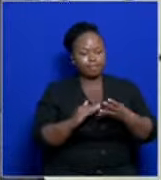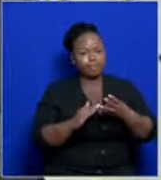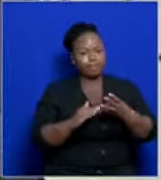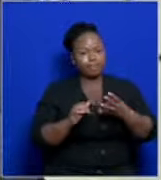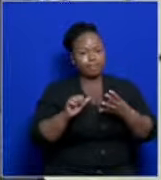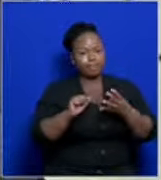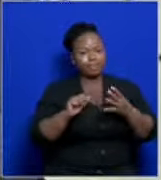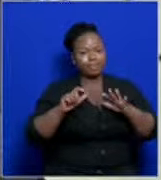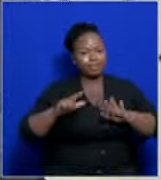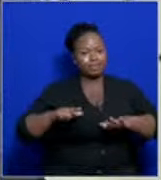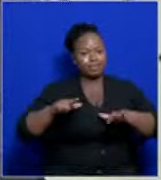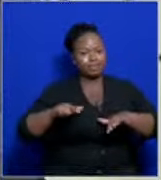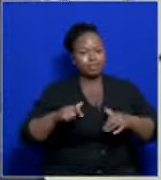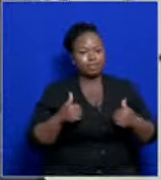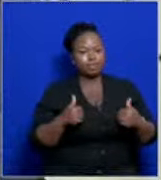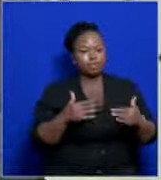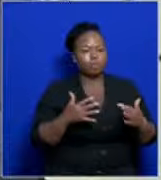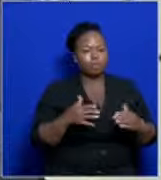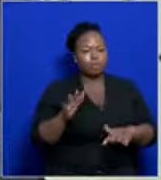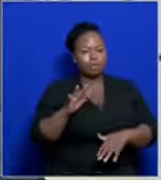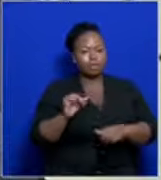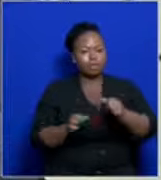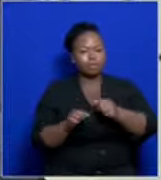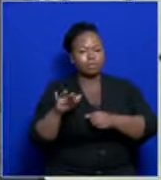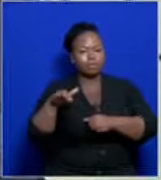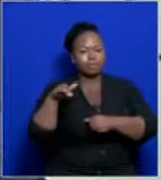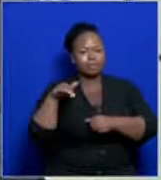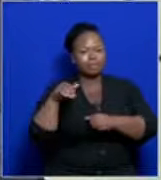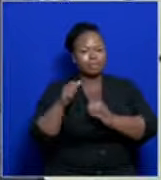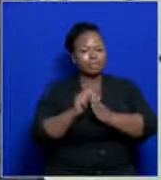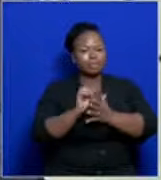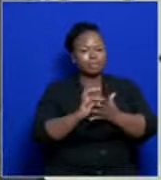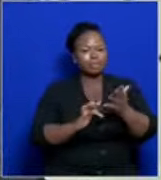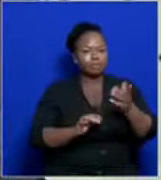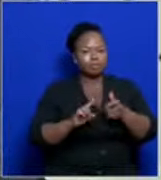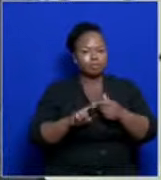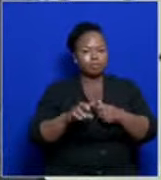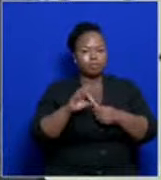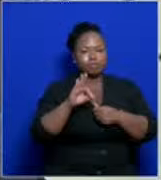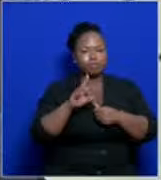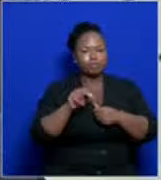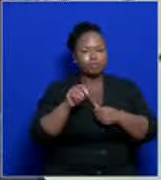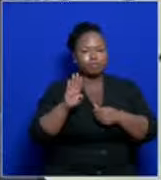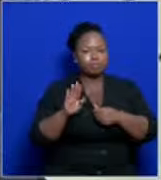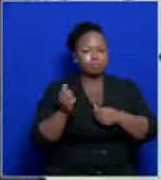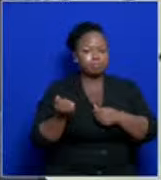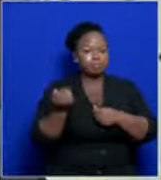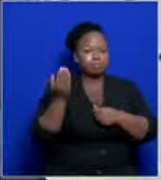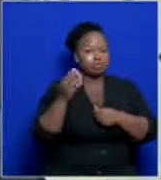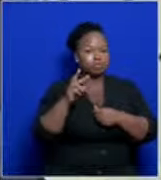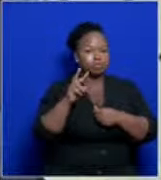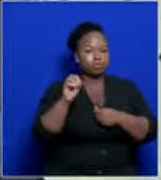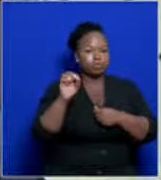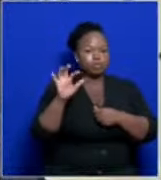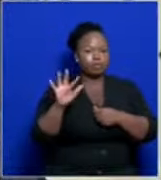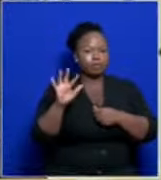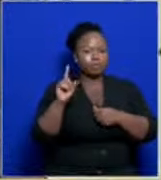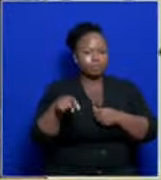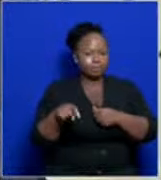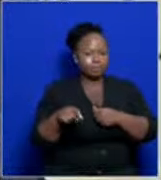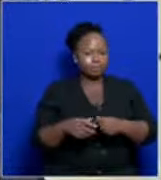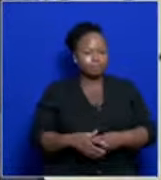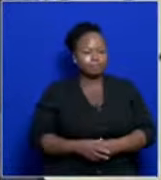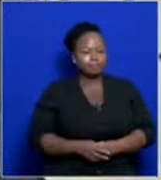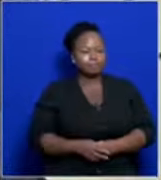closing bank statements from FNB. A Section 205 subpoena must be issued in this regard. Then it